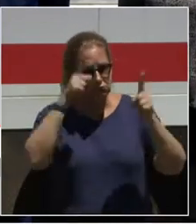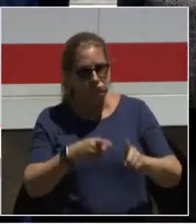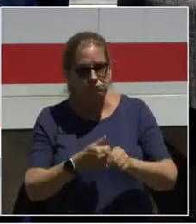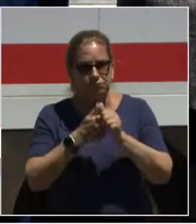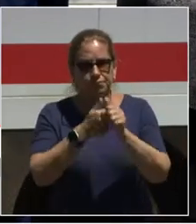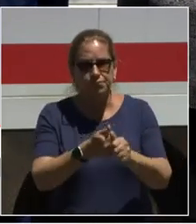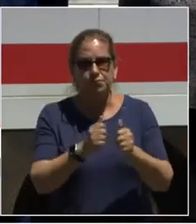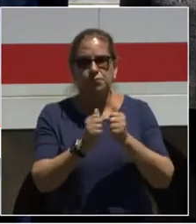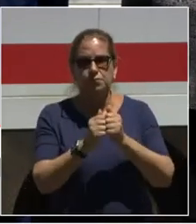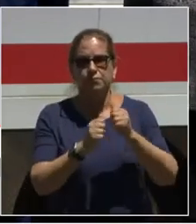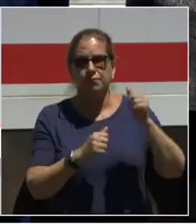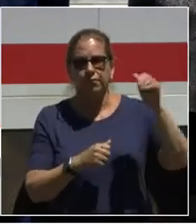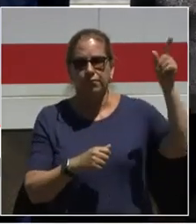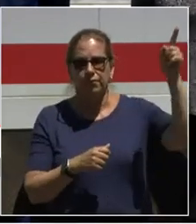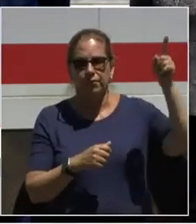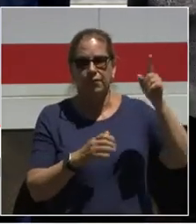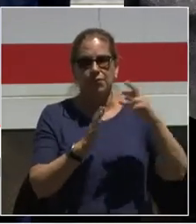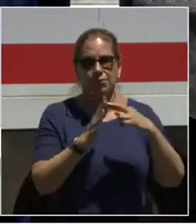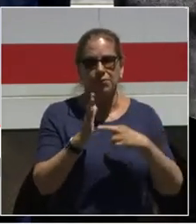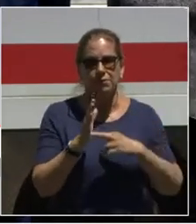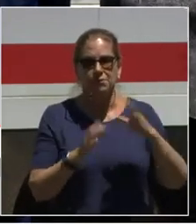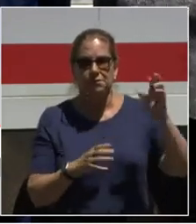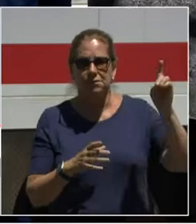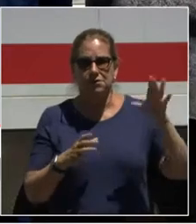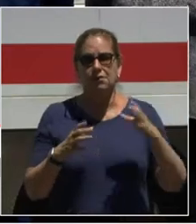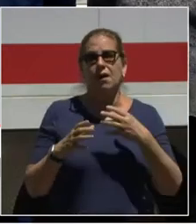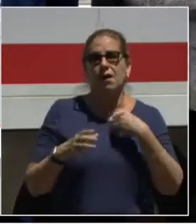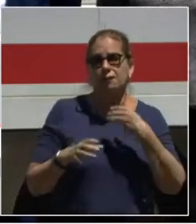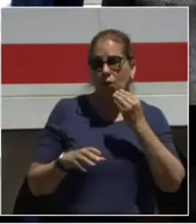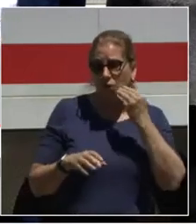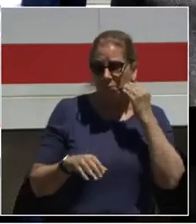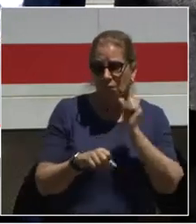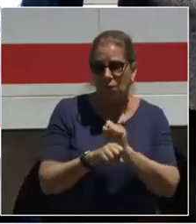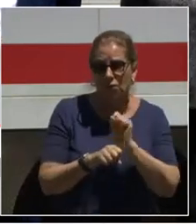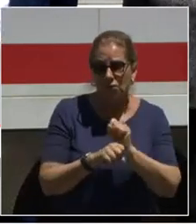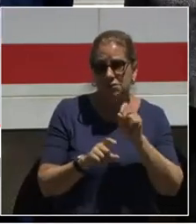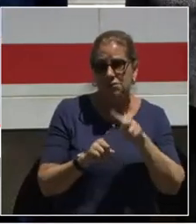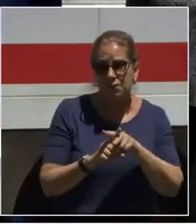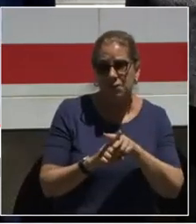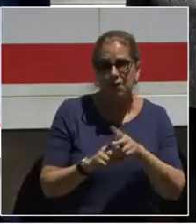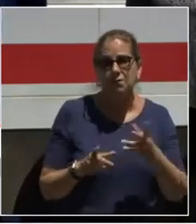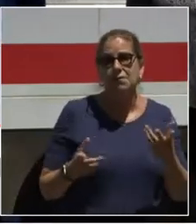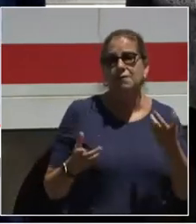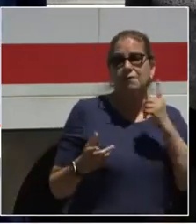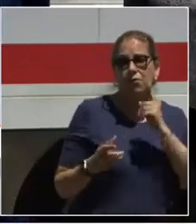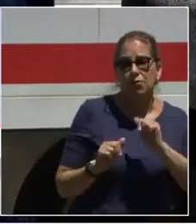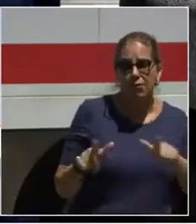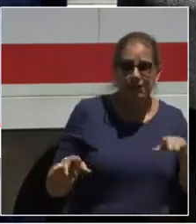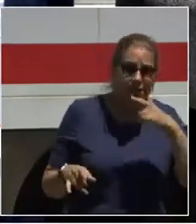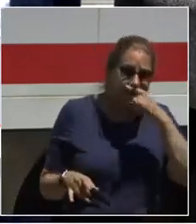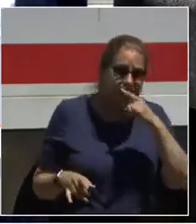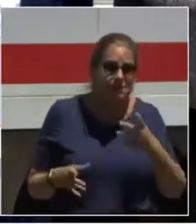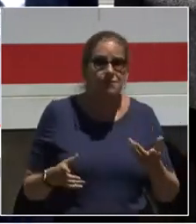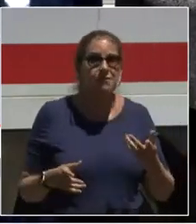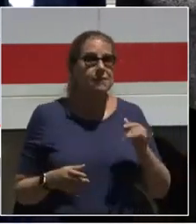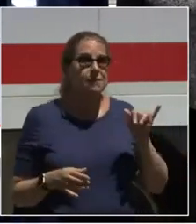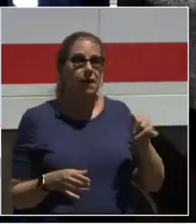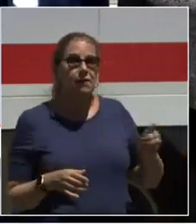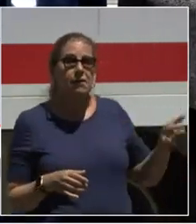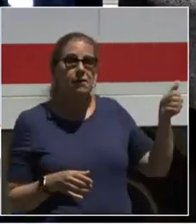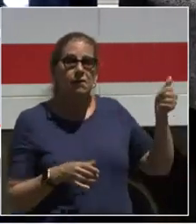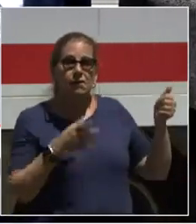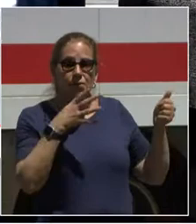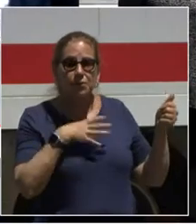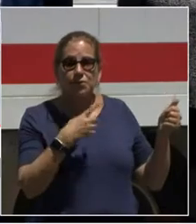a homework assignment. I got this from the superintendent. She told me that your homework,